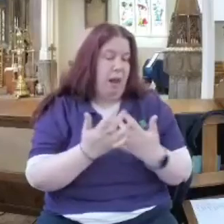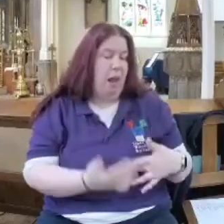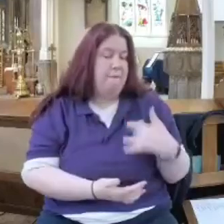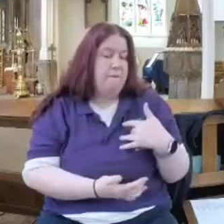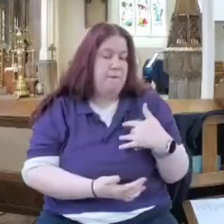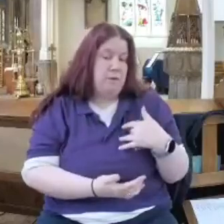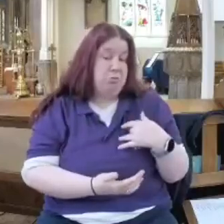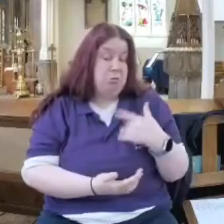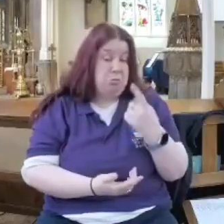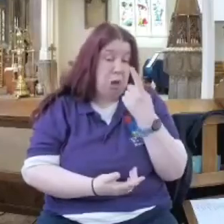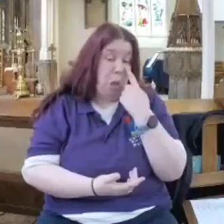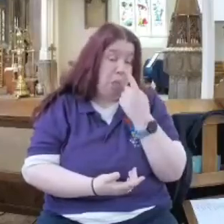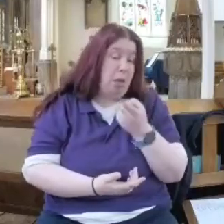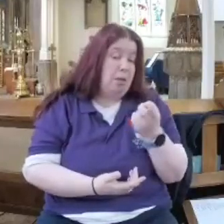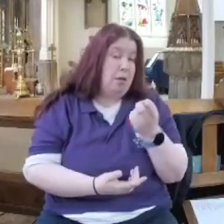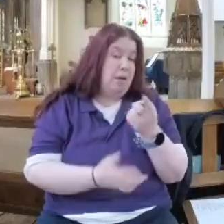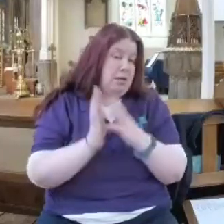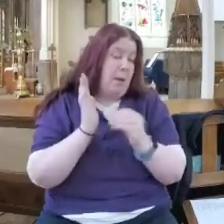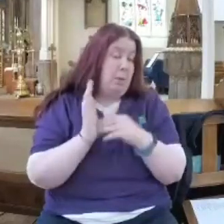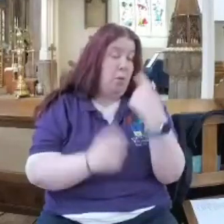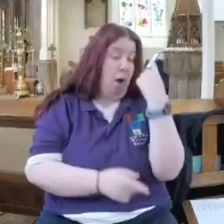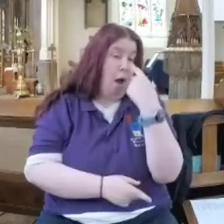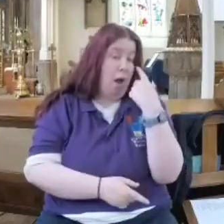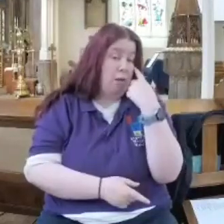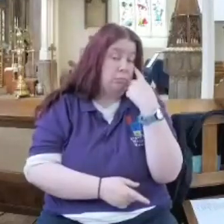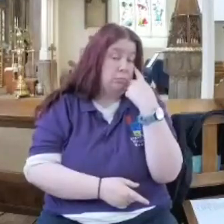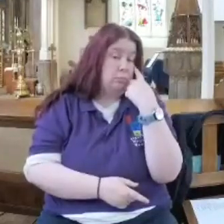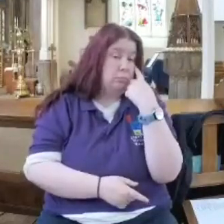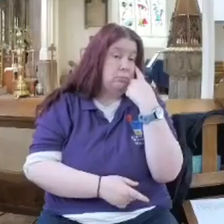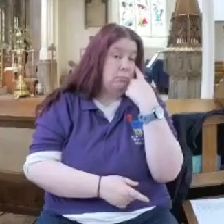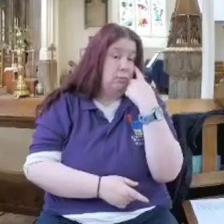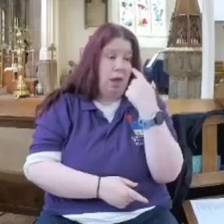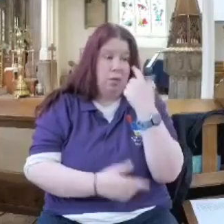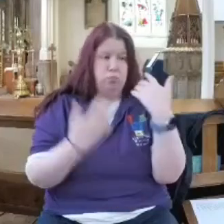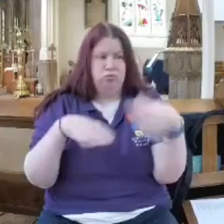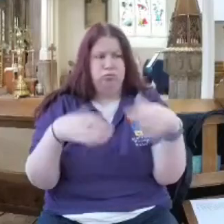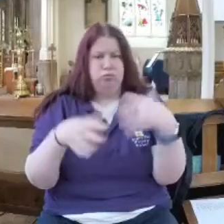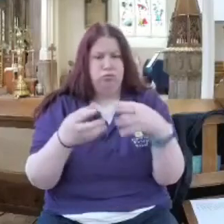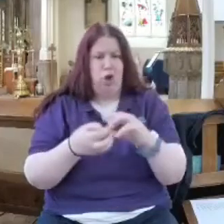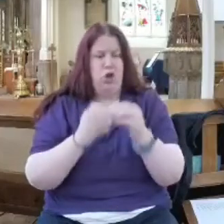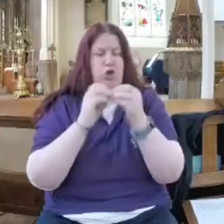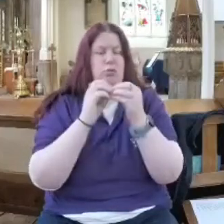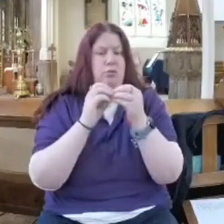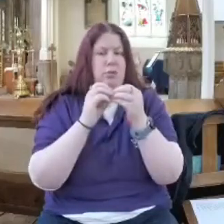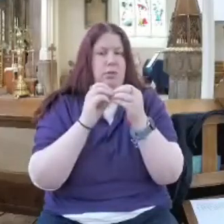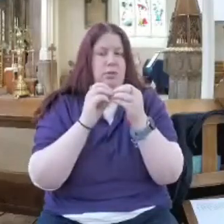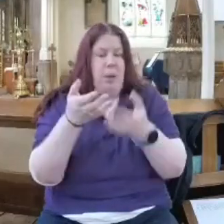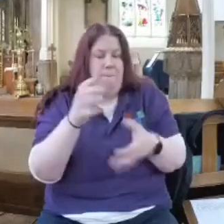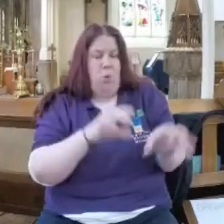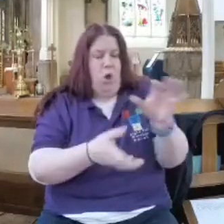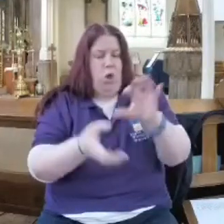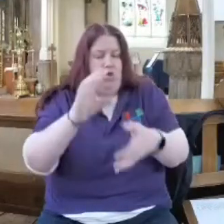Often they point towards the eye as an example of evidence of intelligent design in a biological